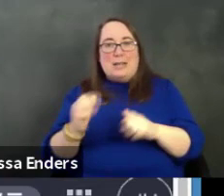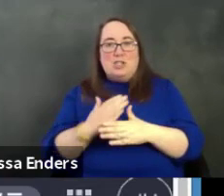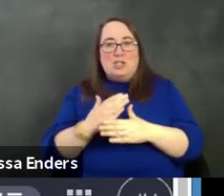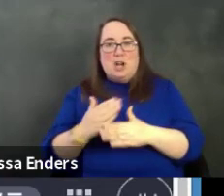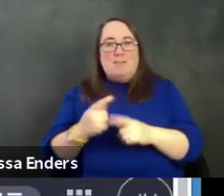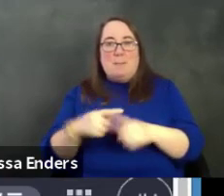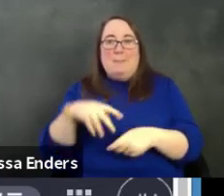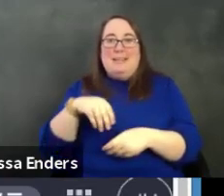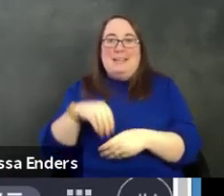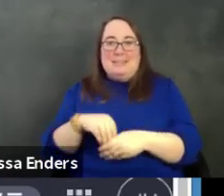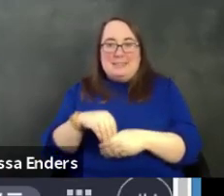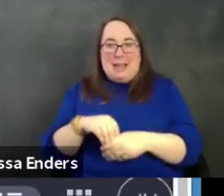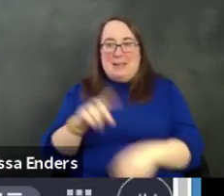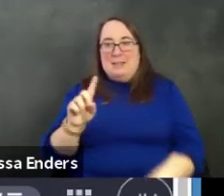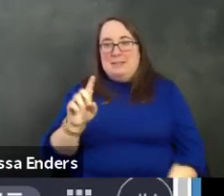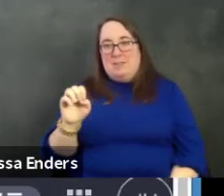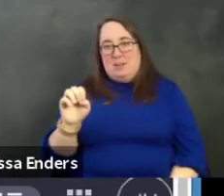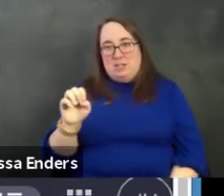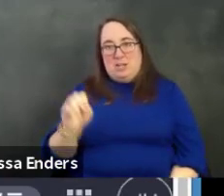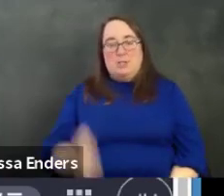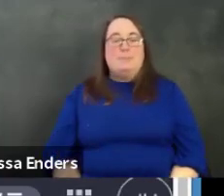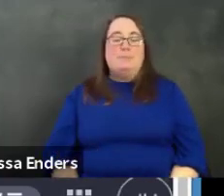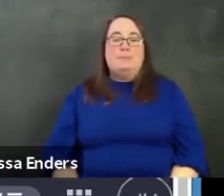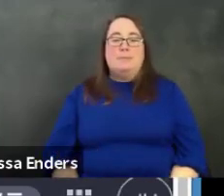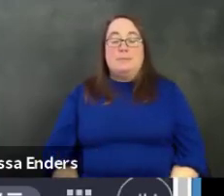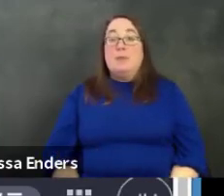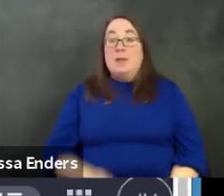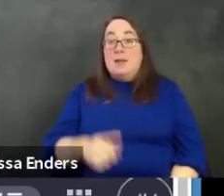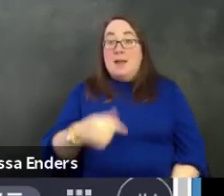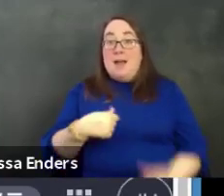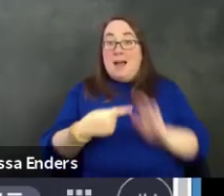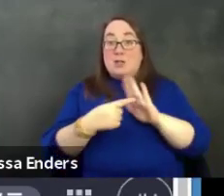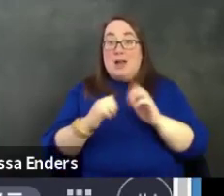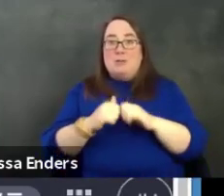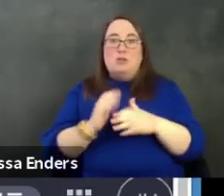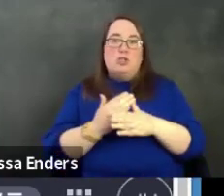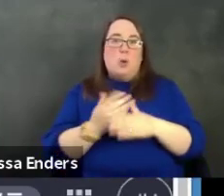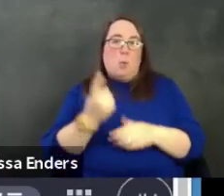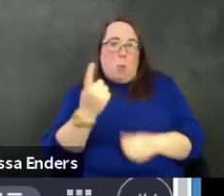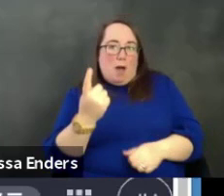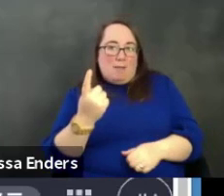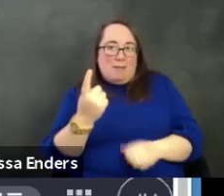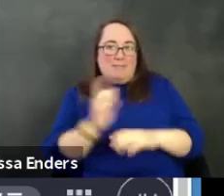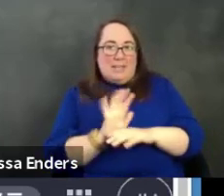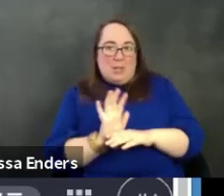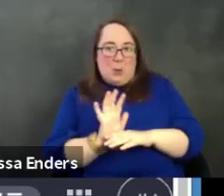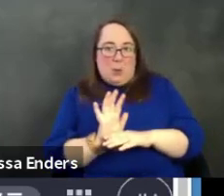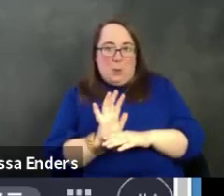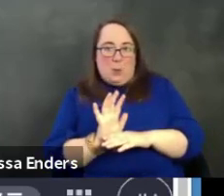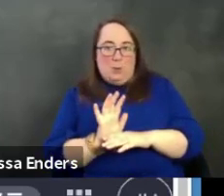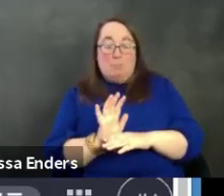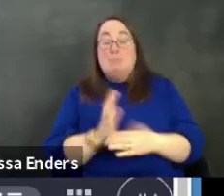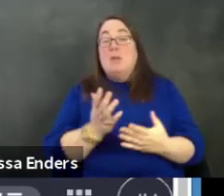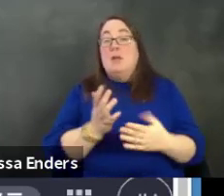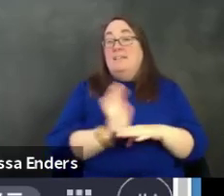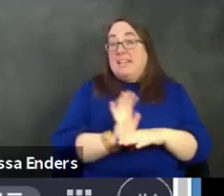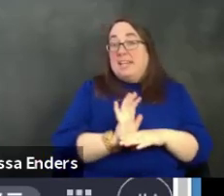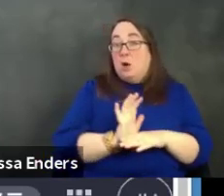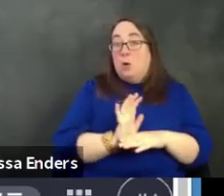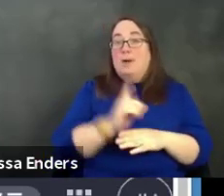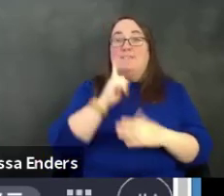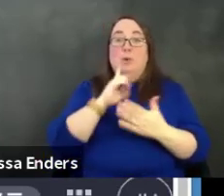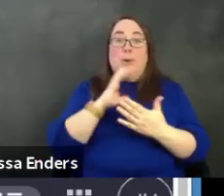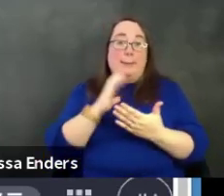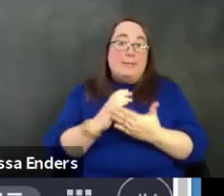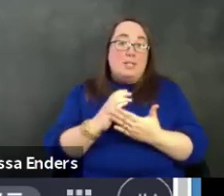inside Discovery Education. So I showed you how just to share out one piece of media. This would work for videos. I can do this for images.